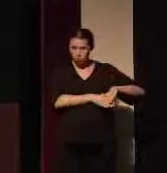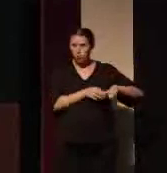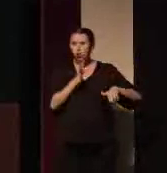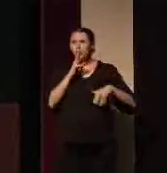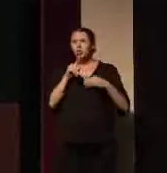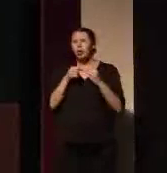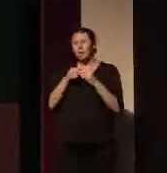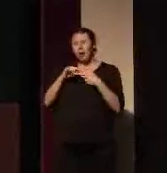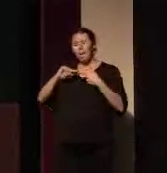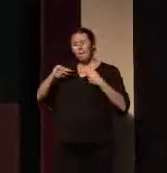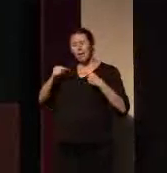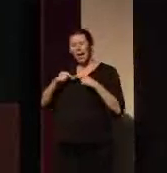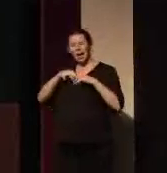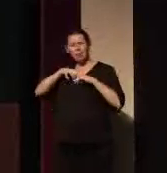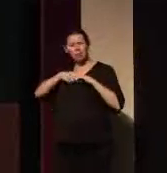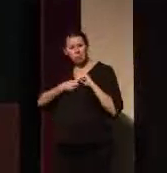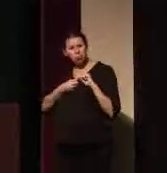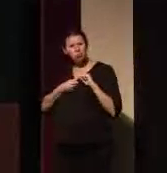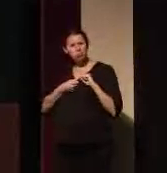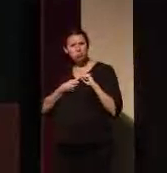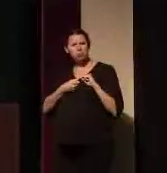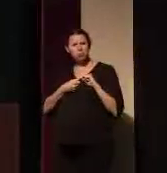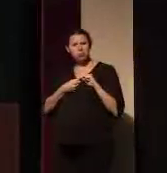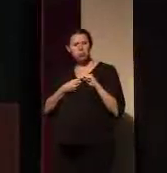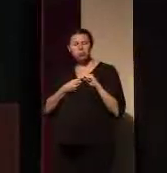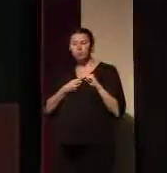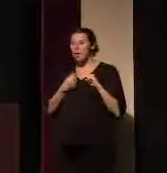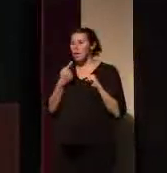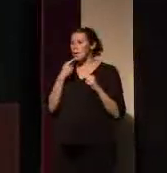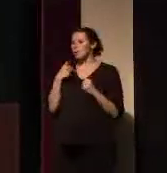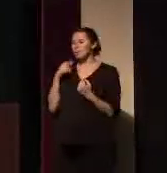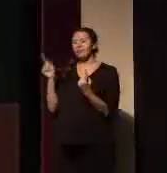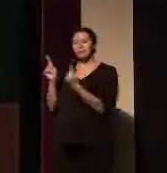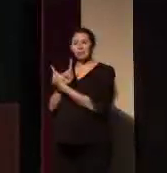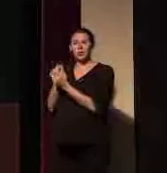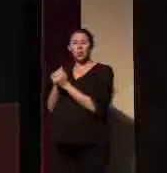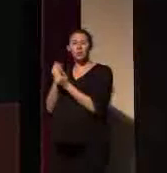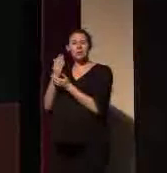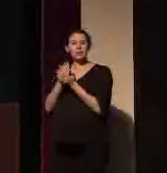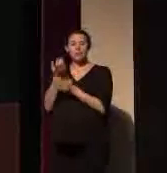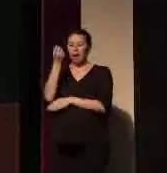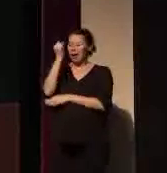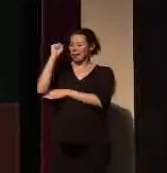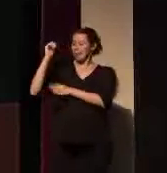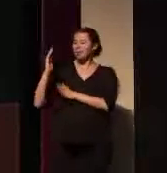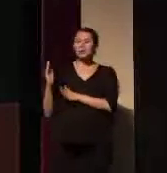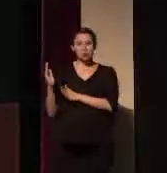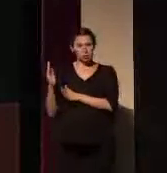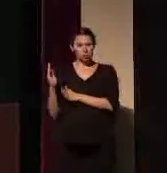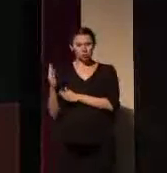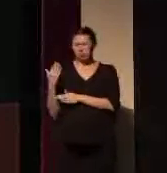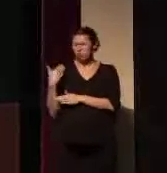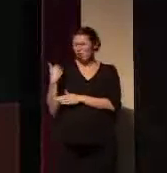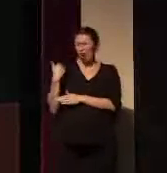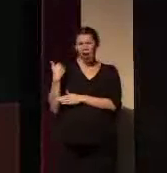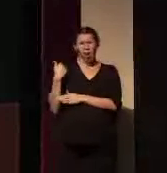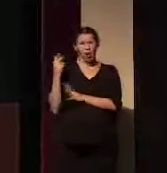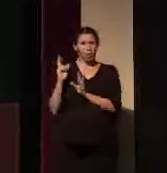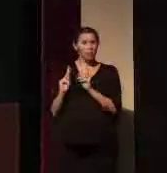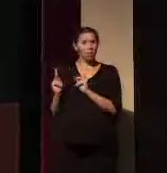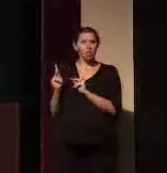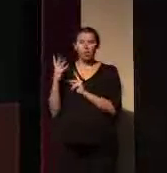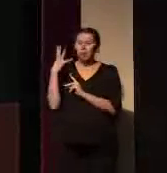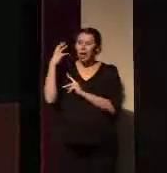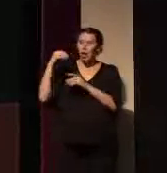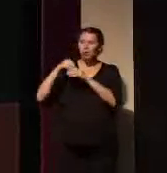the pain. As I mentioned, I met with some of the activists from Ferguson this afternoon, young people who have been out